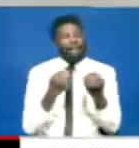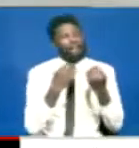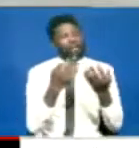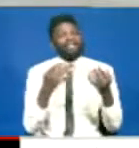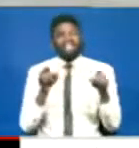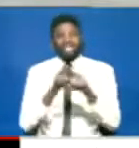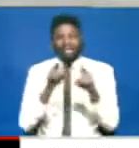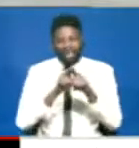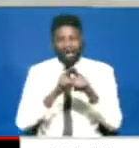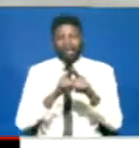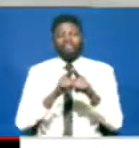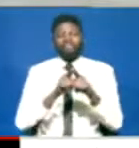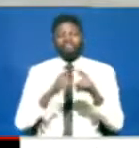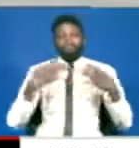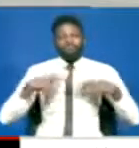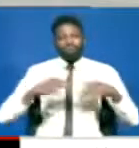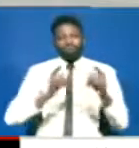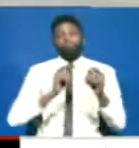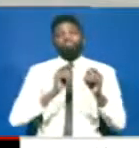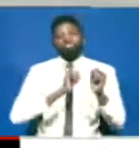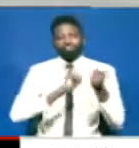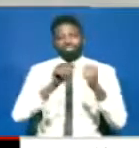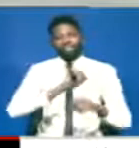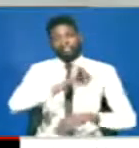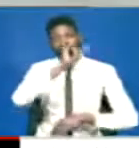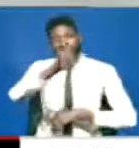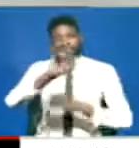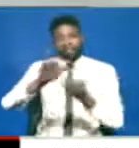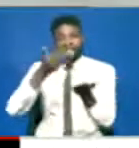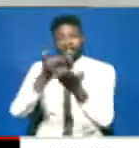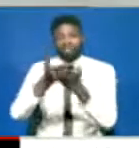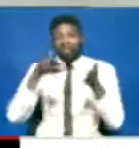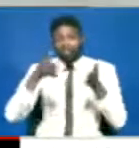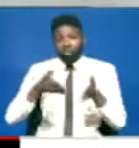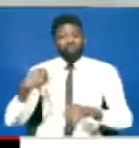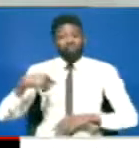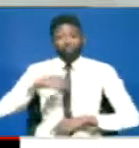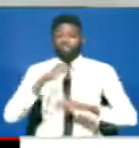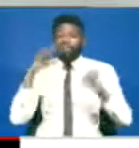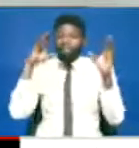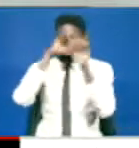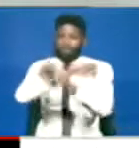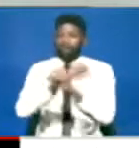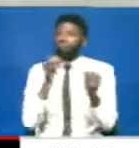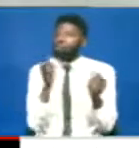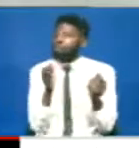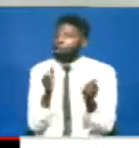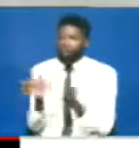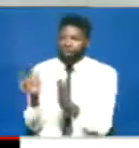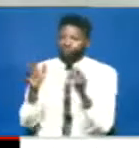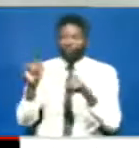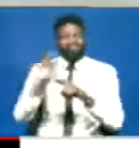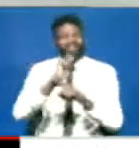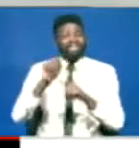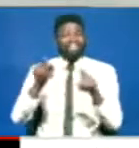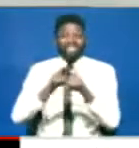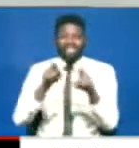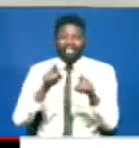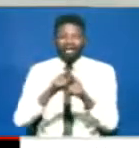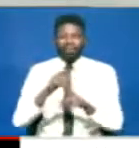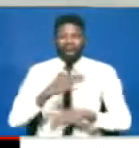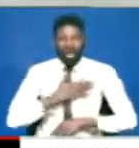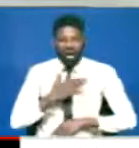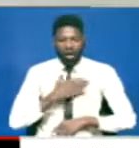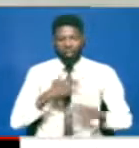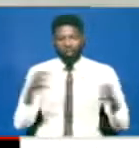in. Remember, today we missed an opportunity to train, or rather to film our athletes,